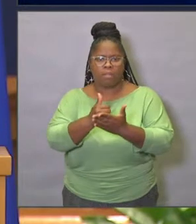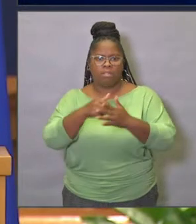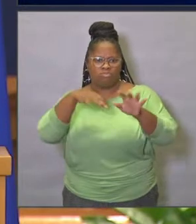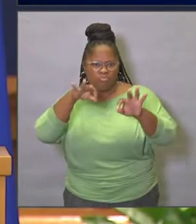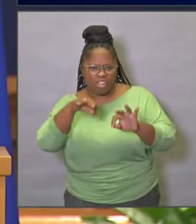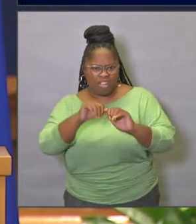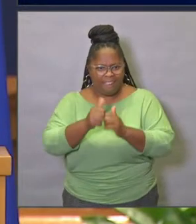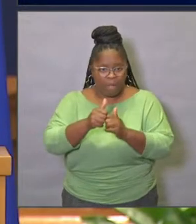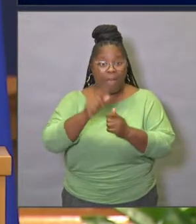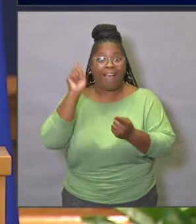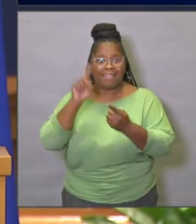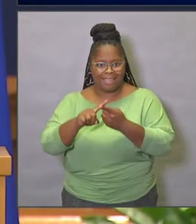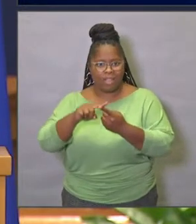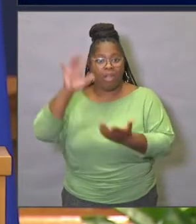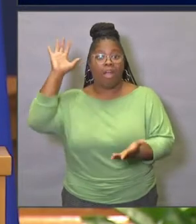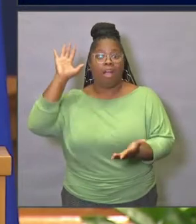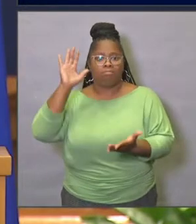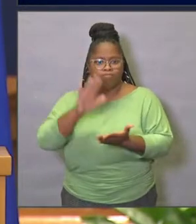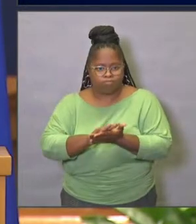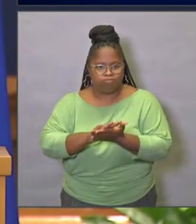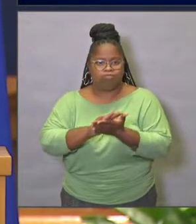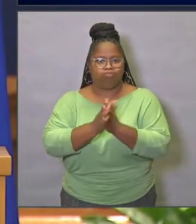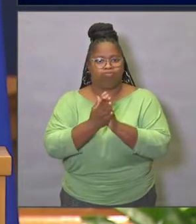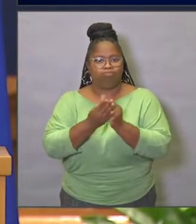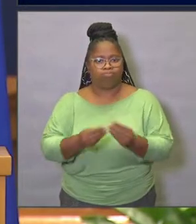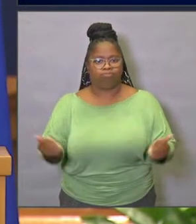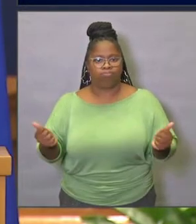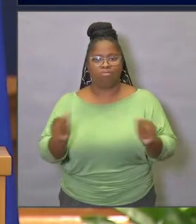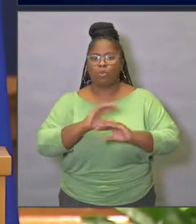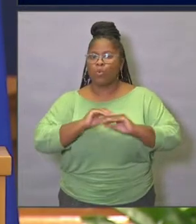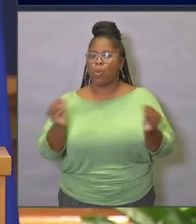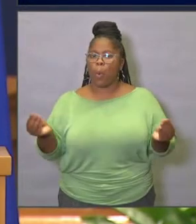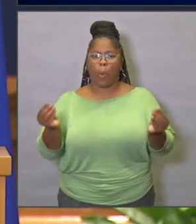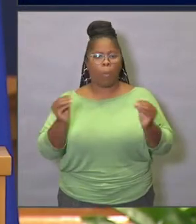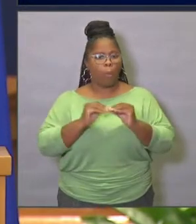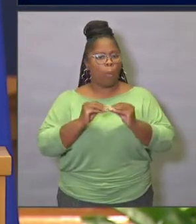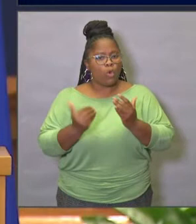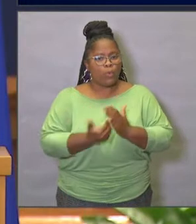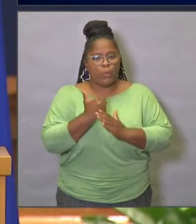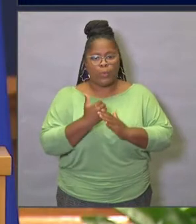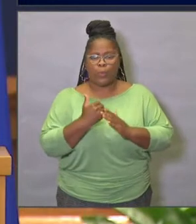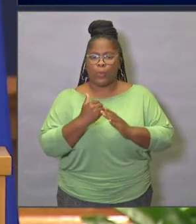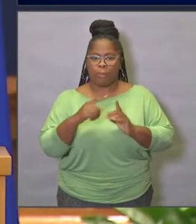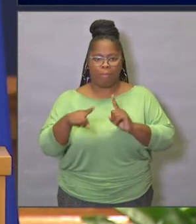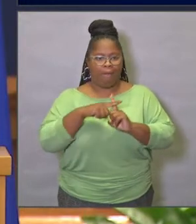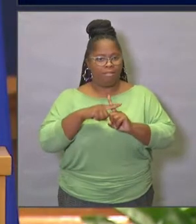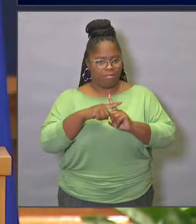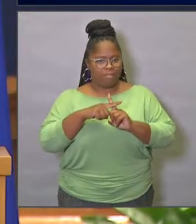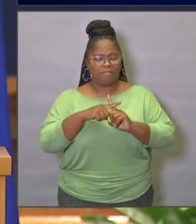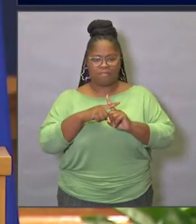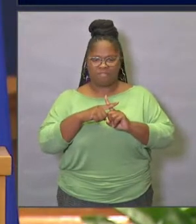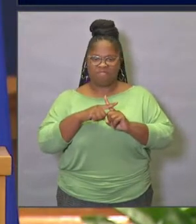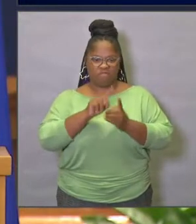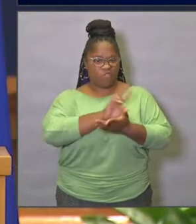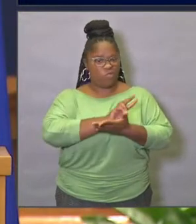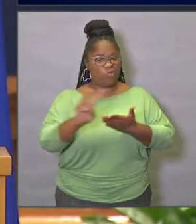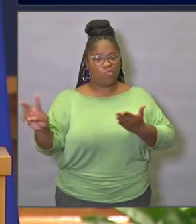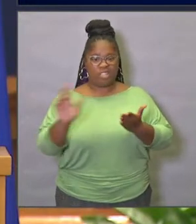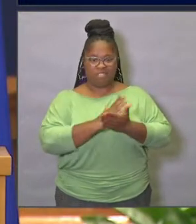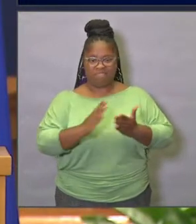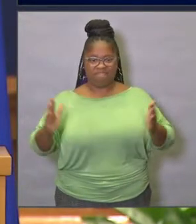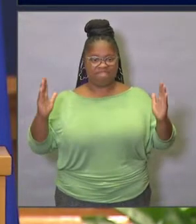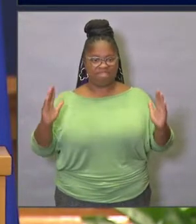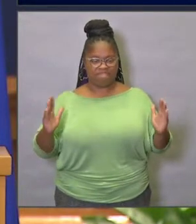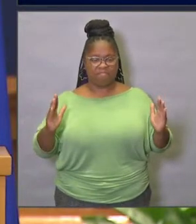outbreak is over, and there have been no additional new cases over a 2-week period. We're also available